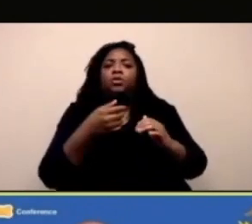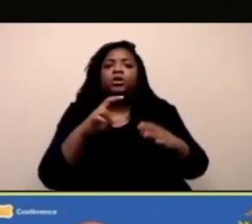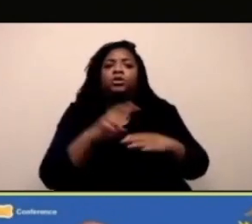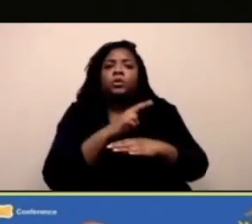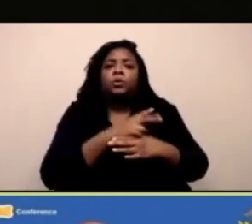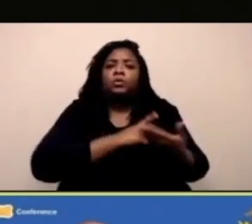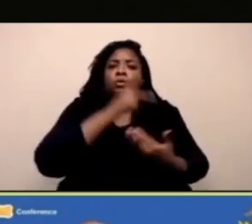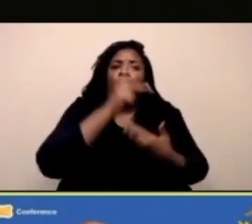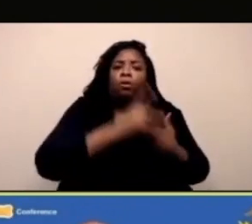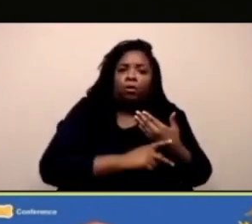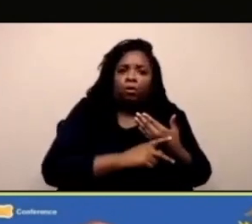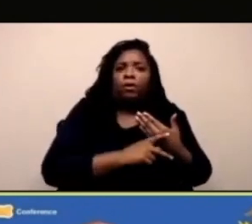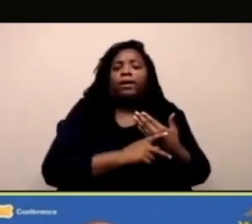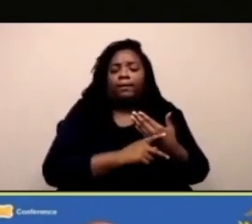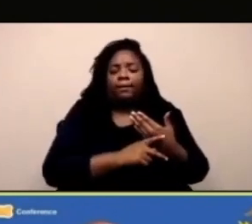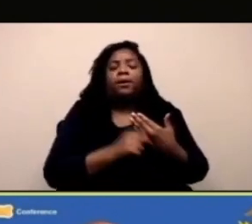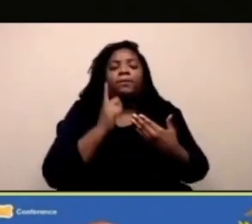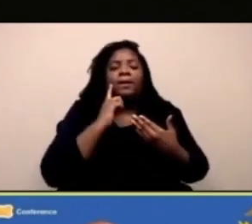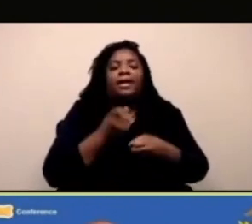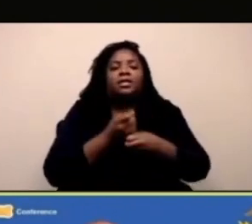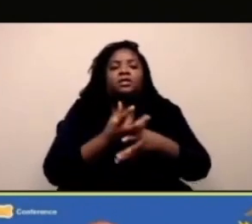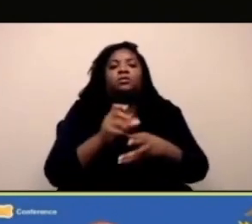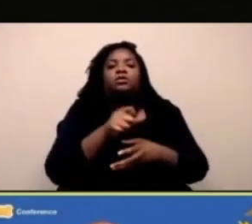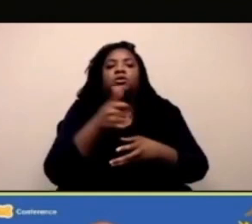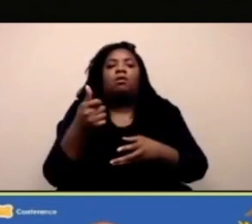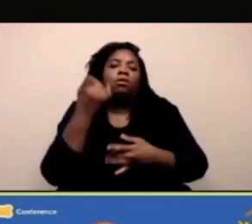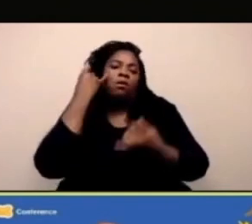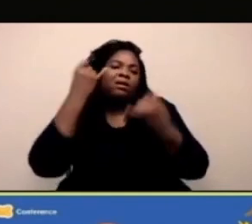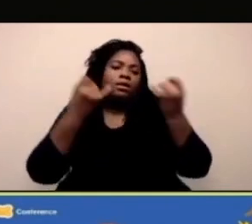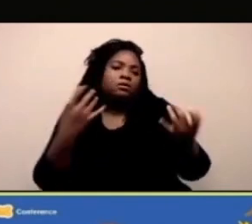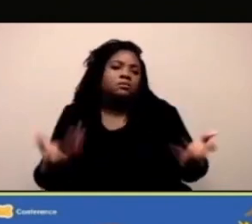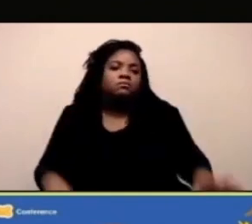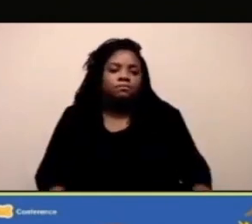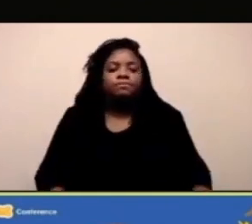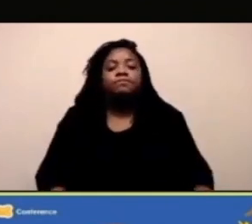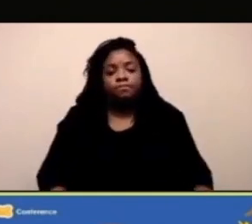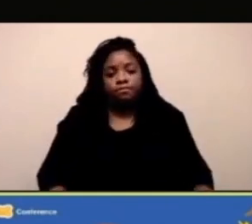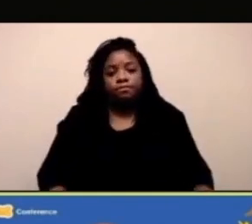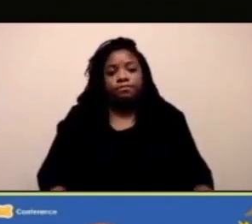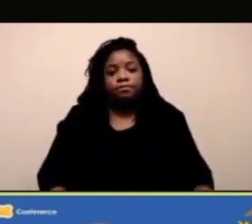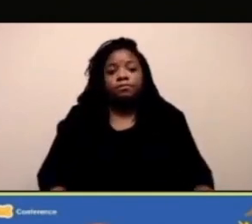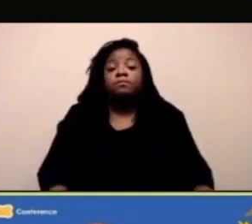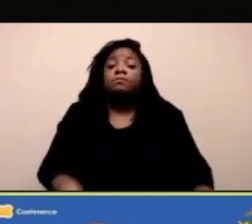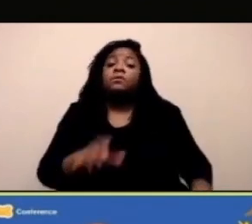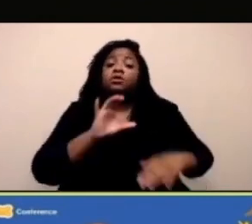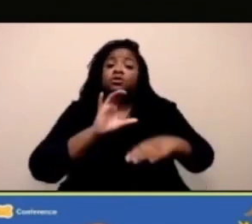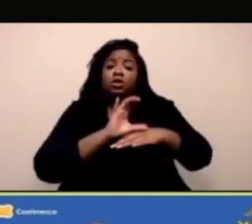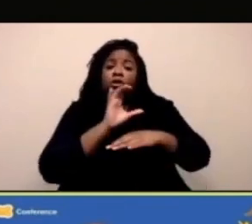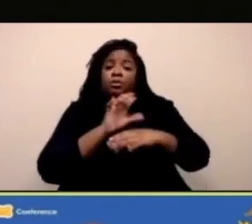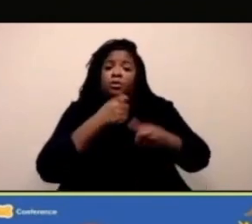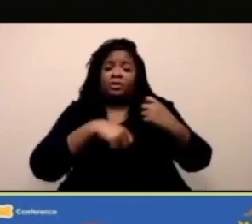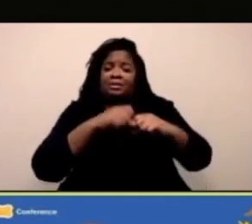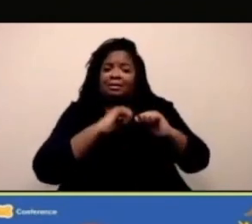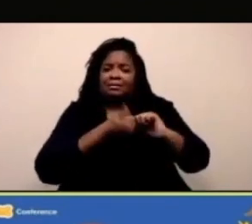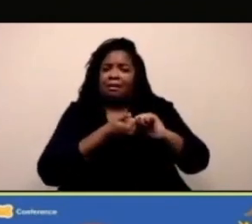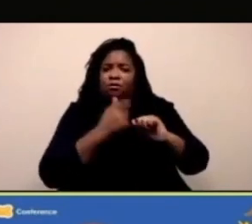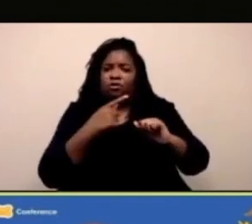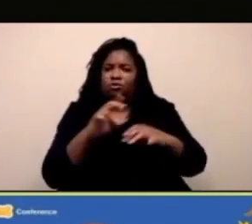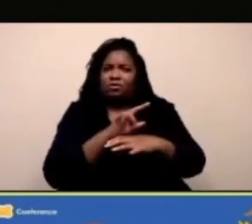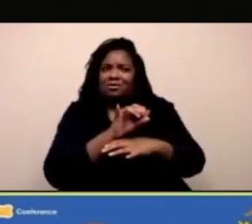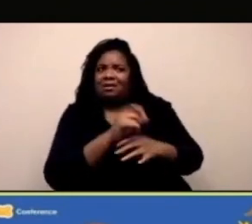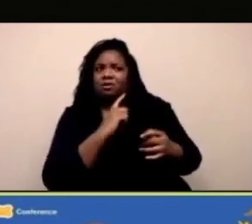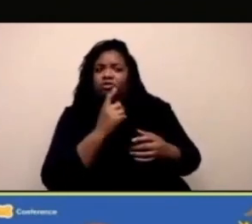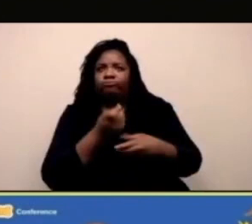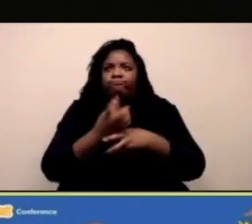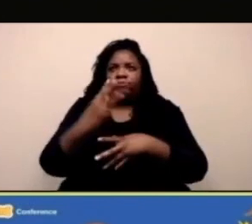feeling and other ideas. So how have you used computer science to express an idea? So this is